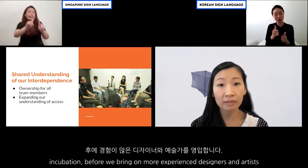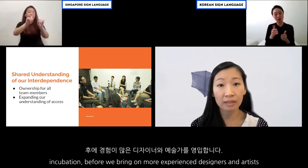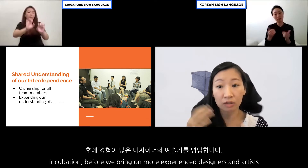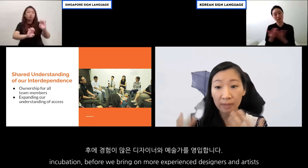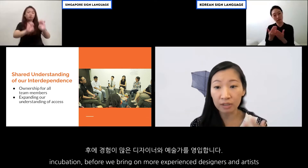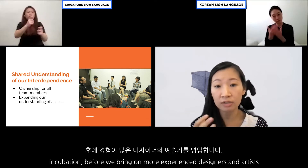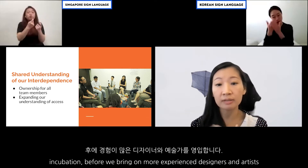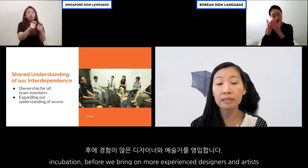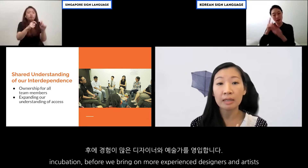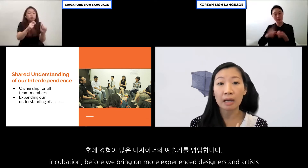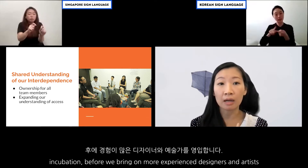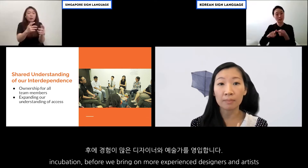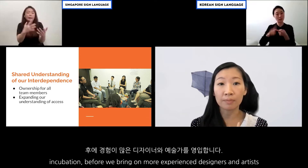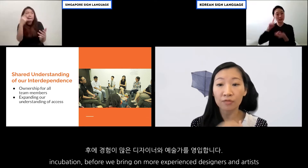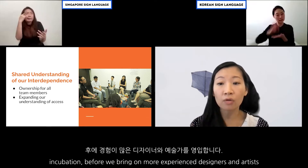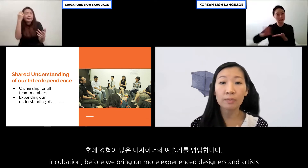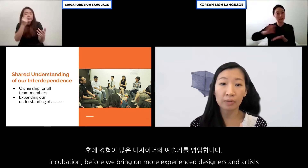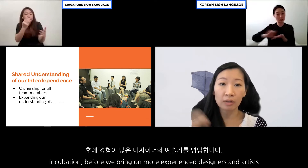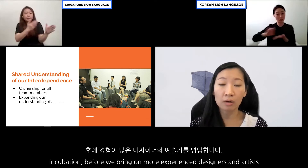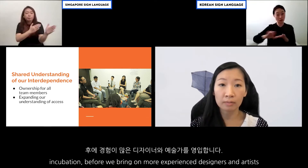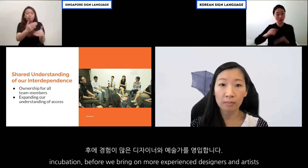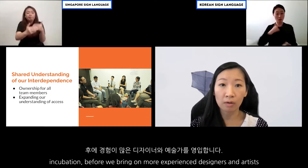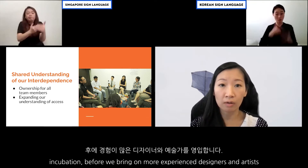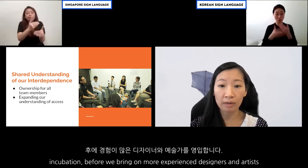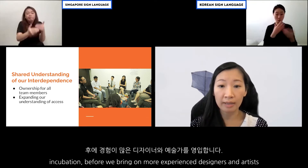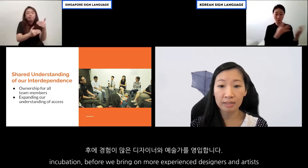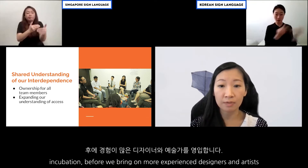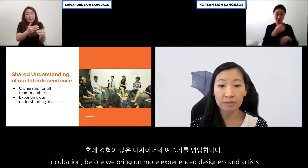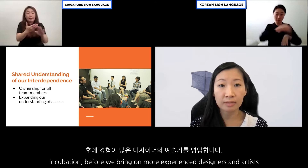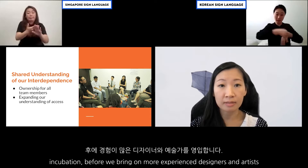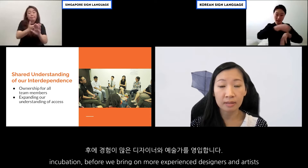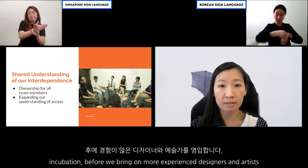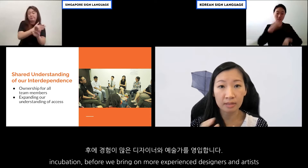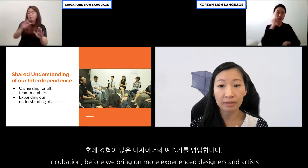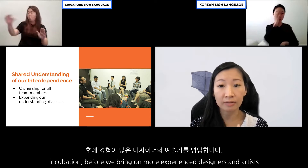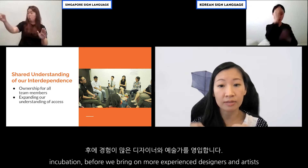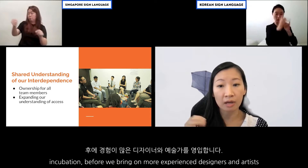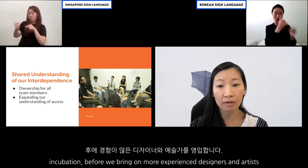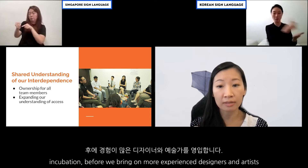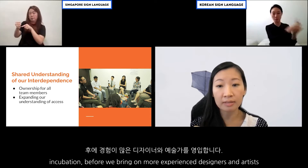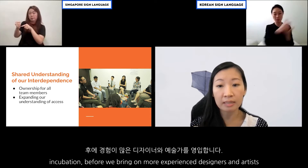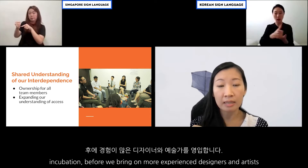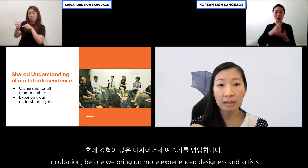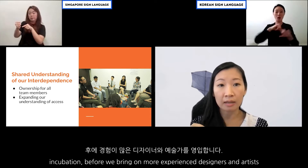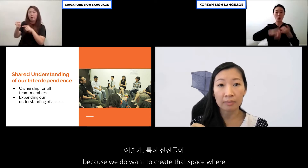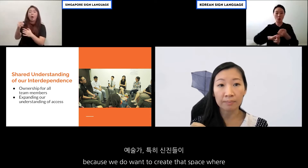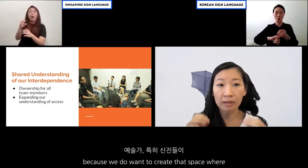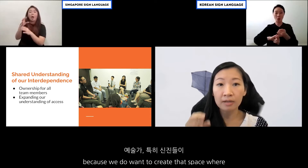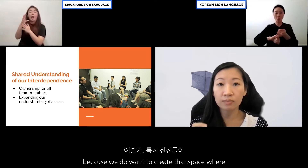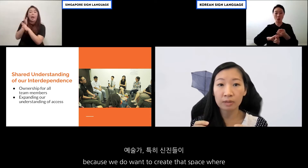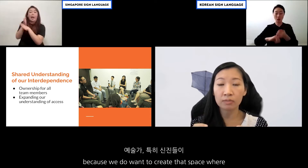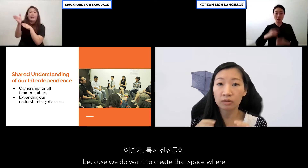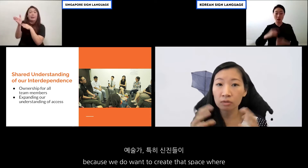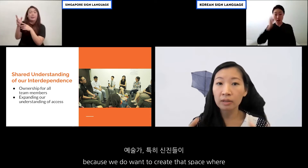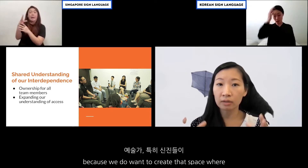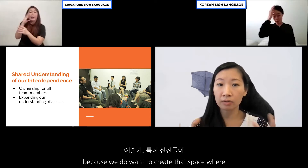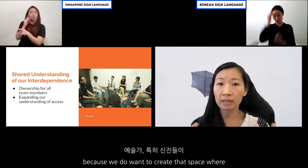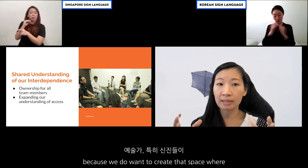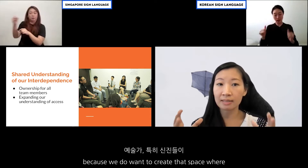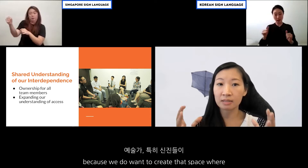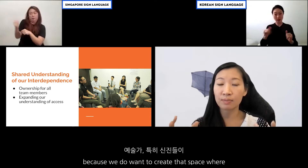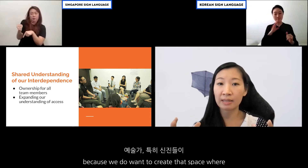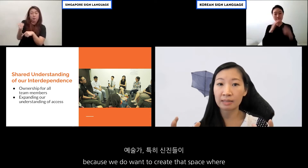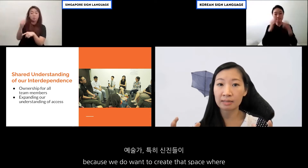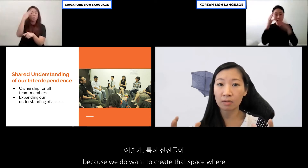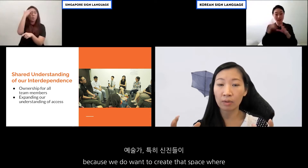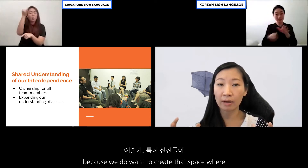experimentation, incubation, before we bring on more experienced designers and artists, because we do want to create